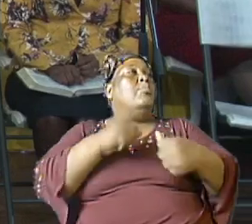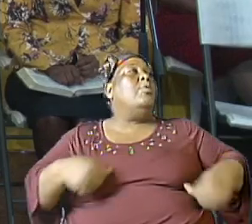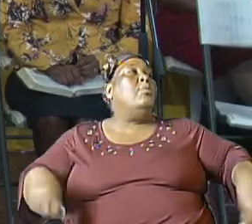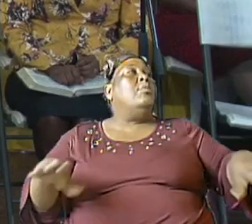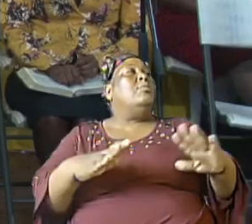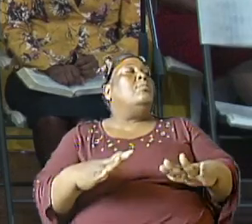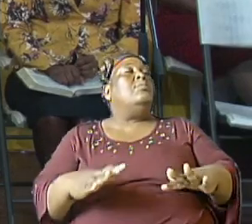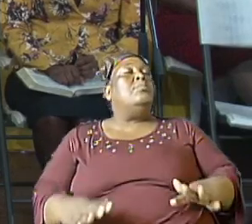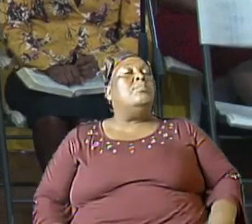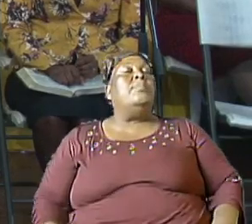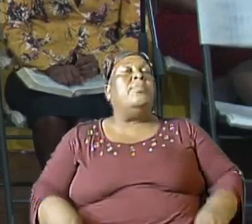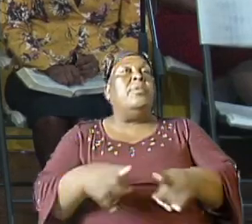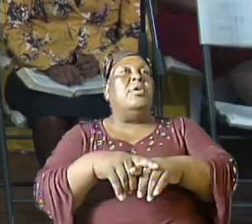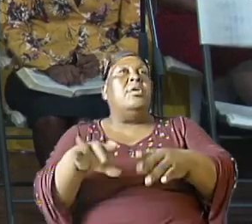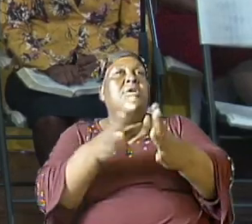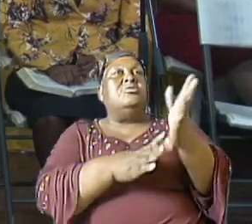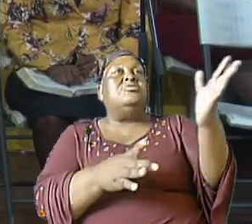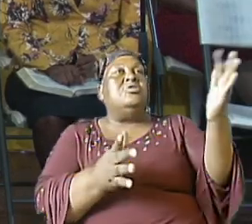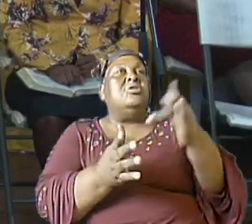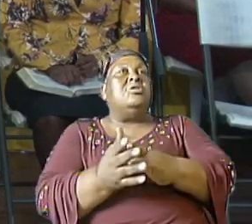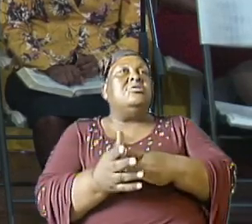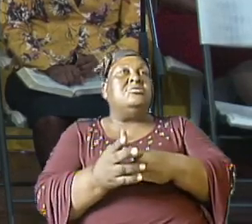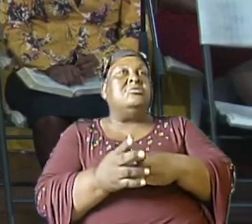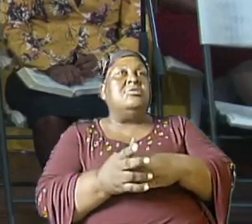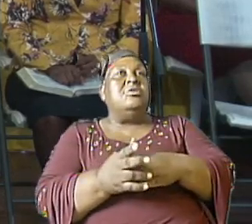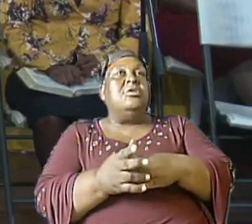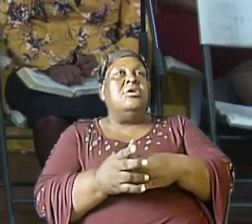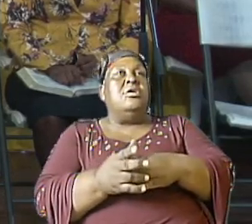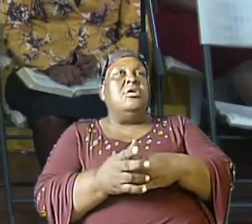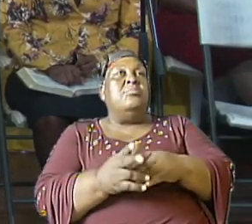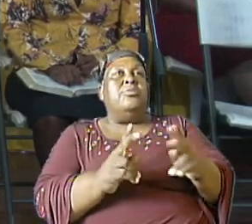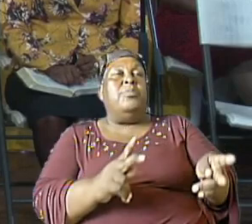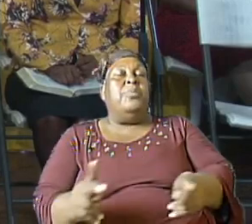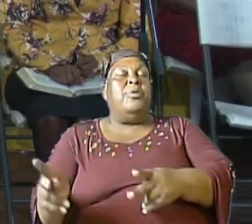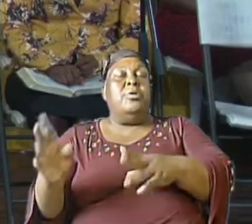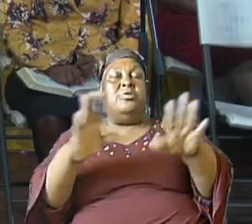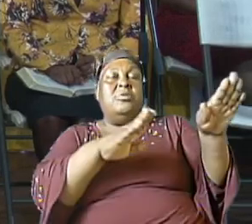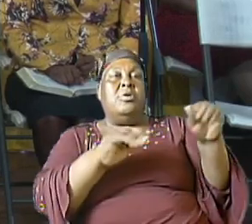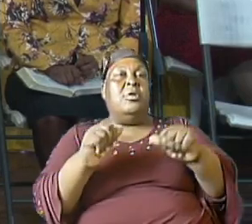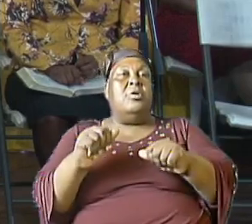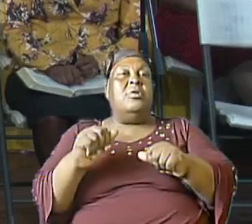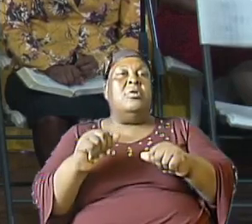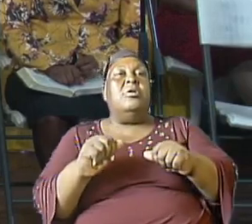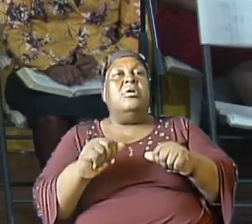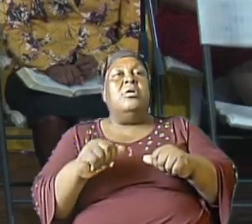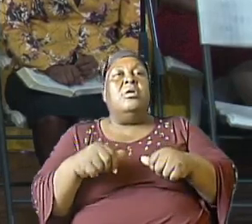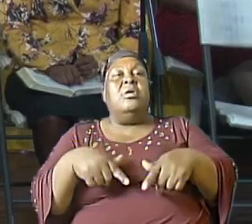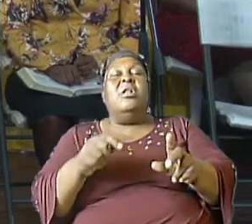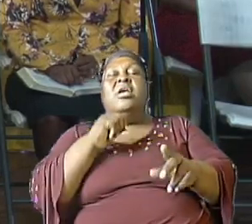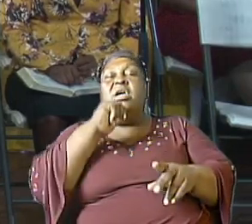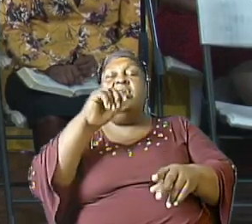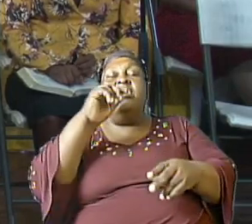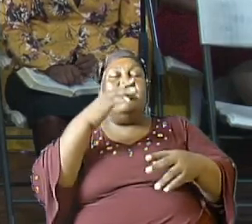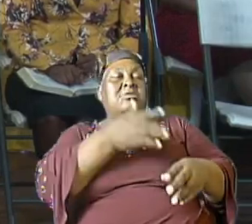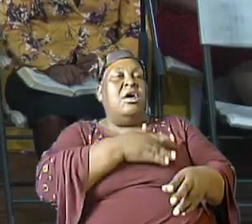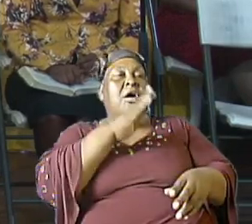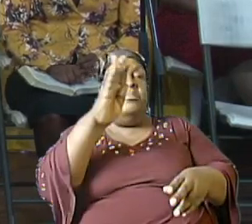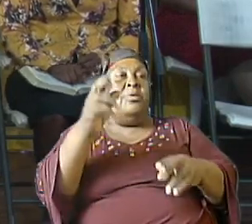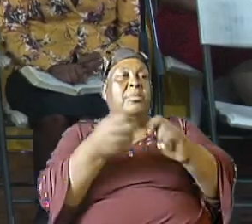As Jesus was preparing to leave, he told his disciples, let not your heart be